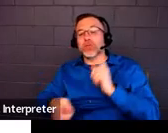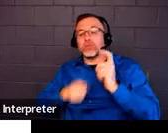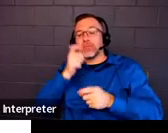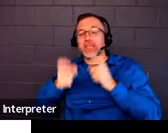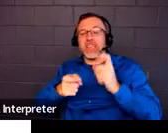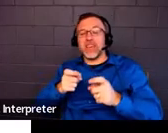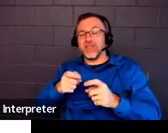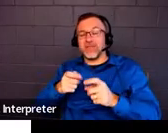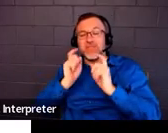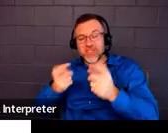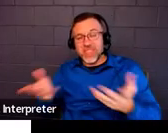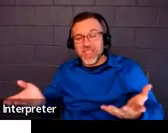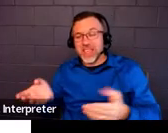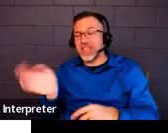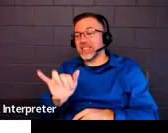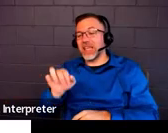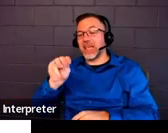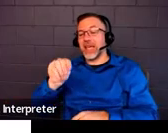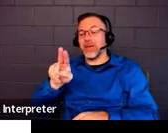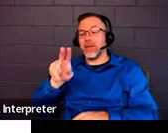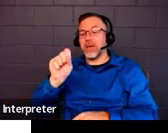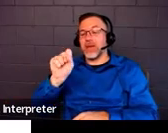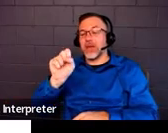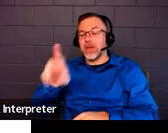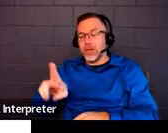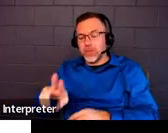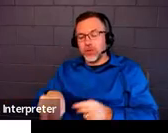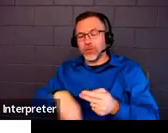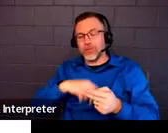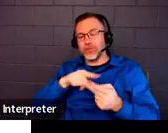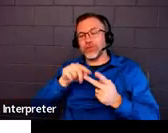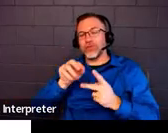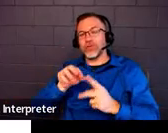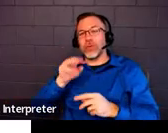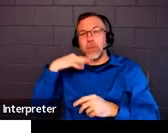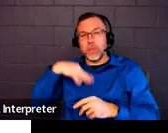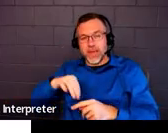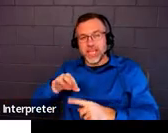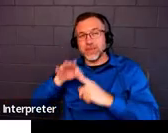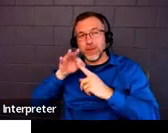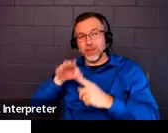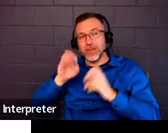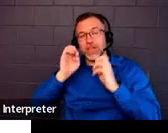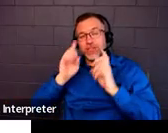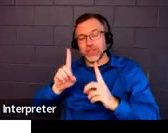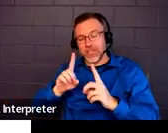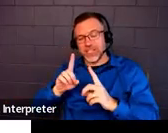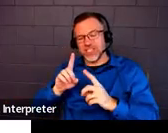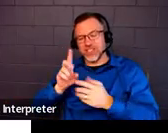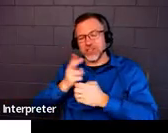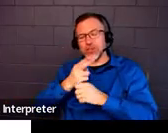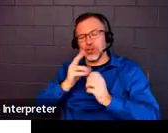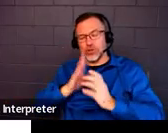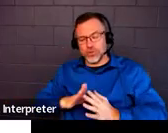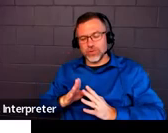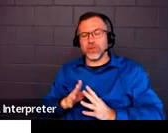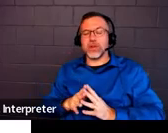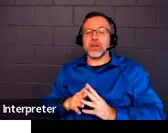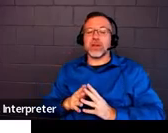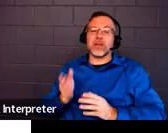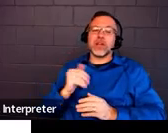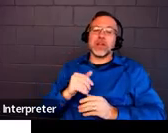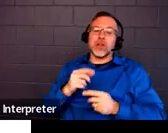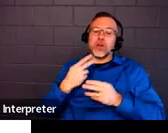but you'll get MUSER, the Maine Unified Special Education Regulations. You'll get the IEP quick reference sheet. You'll get